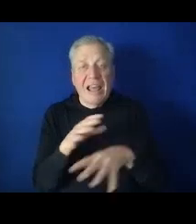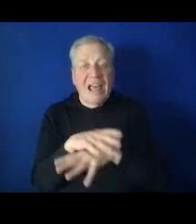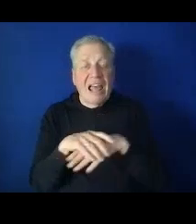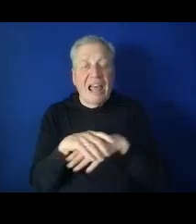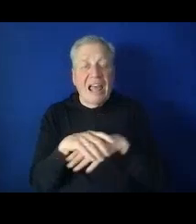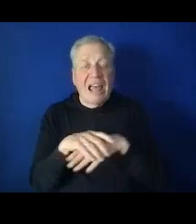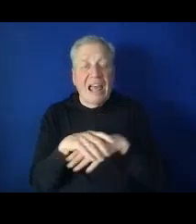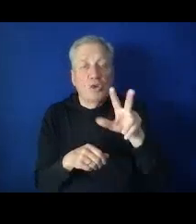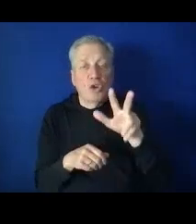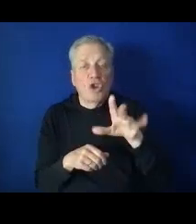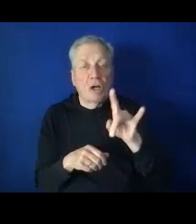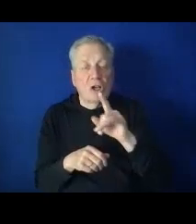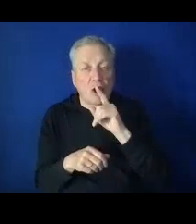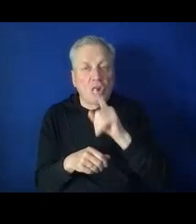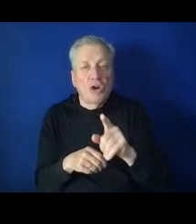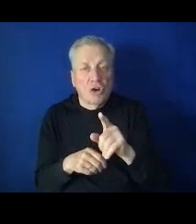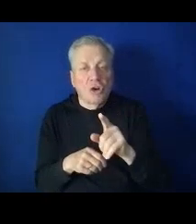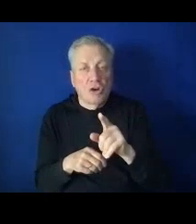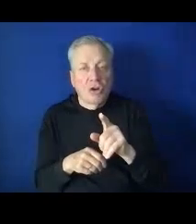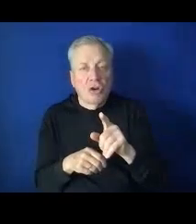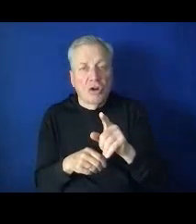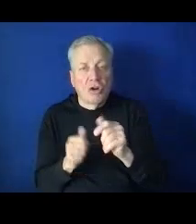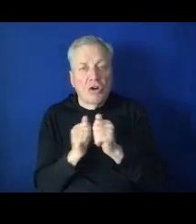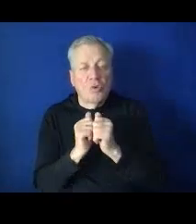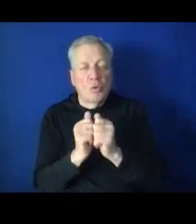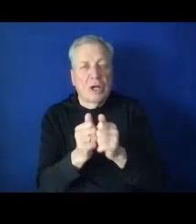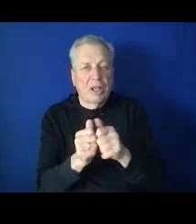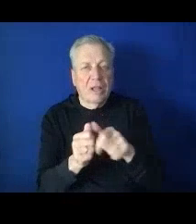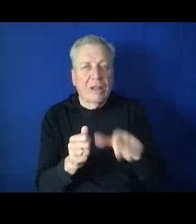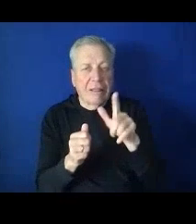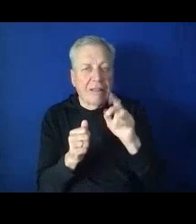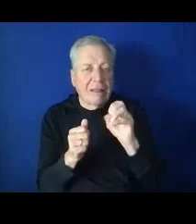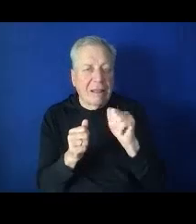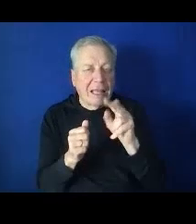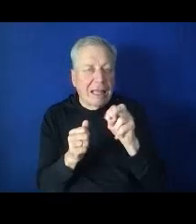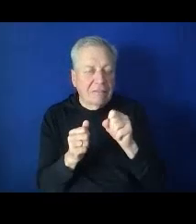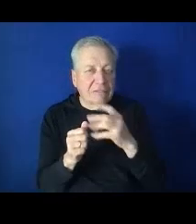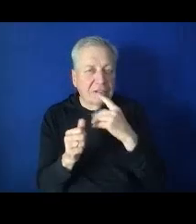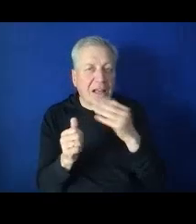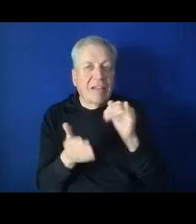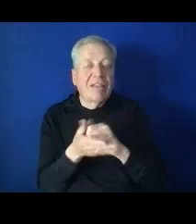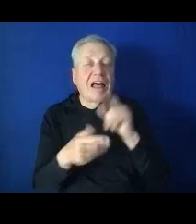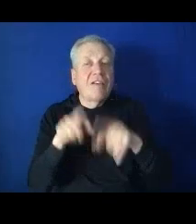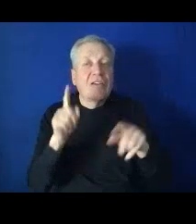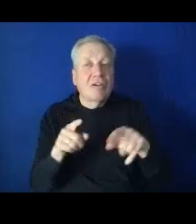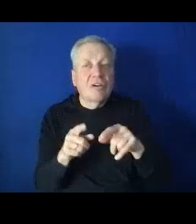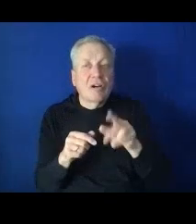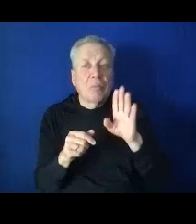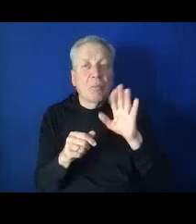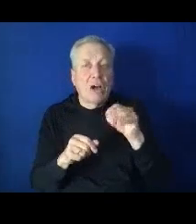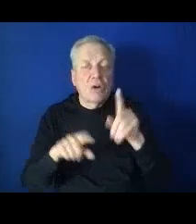238 or so are weeds. And that biodiversity comes, oops.